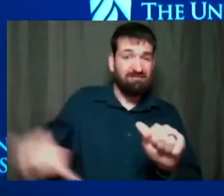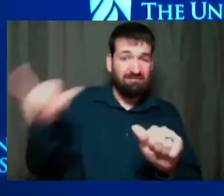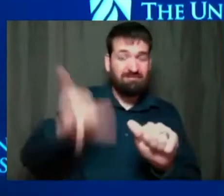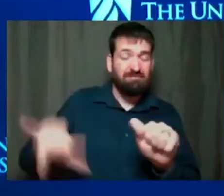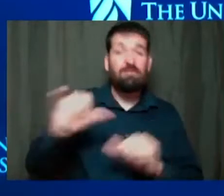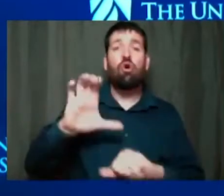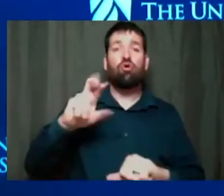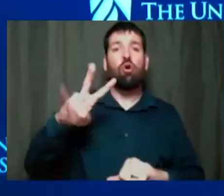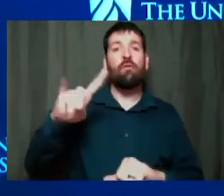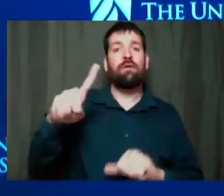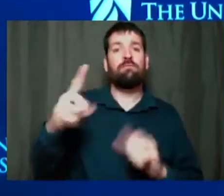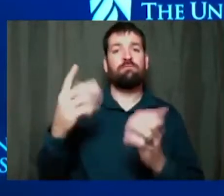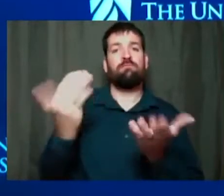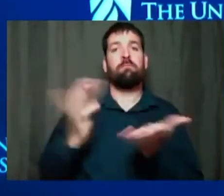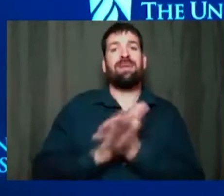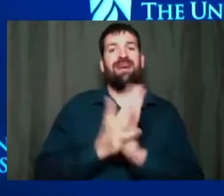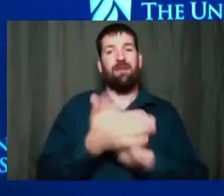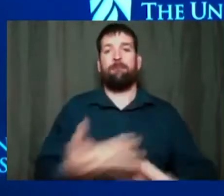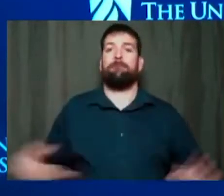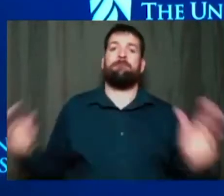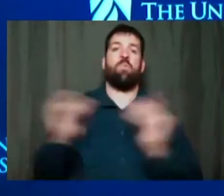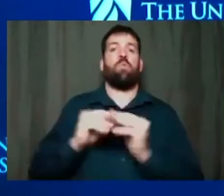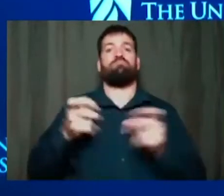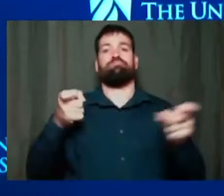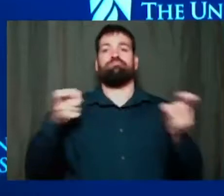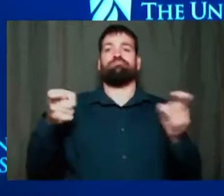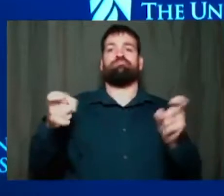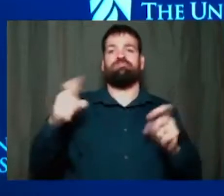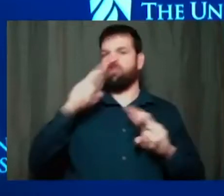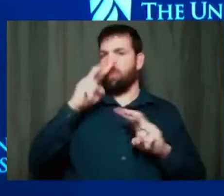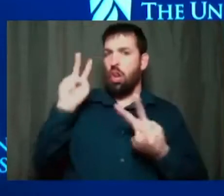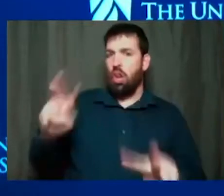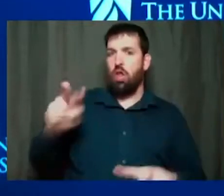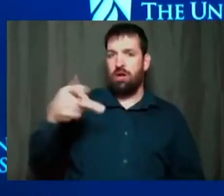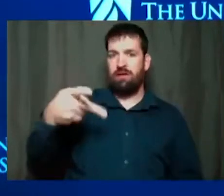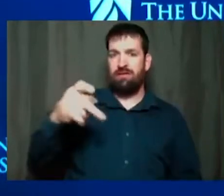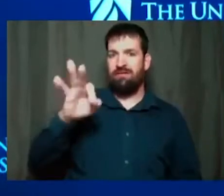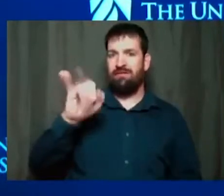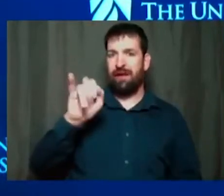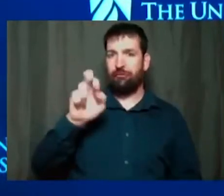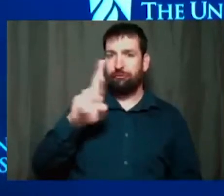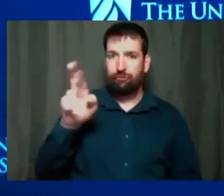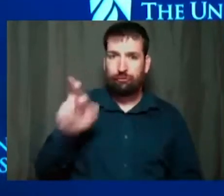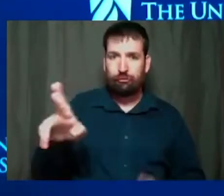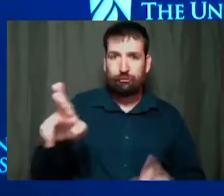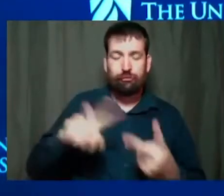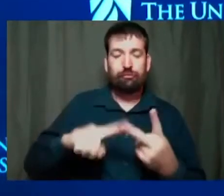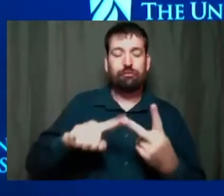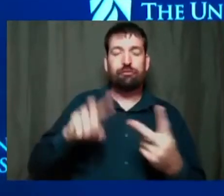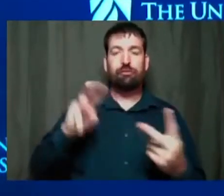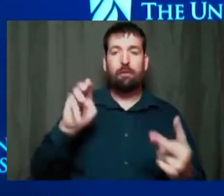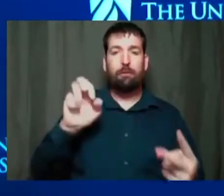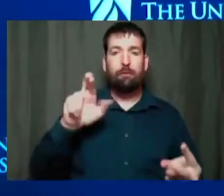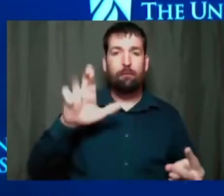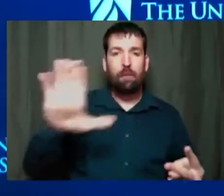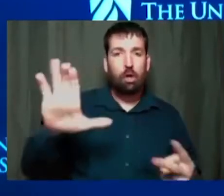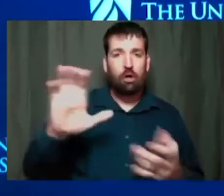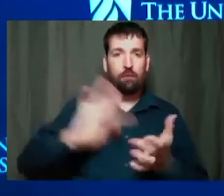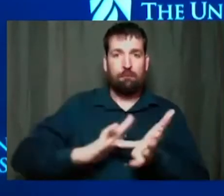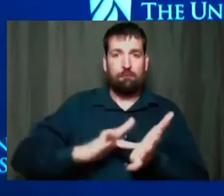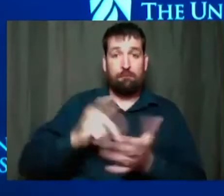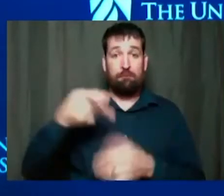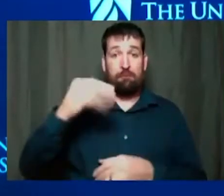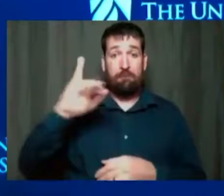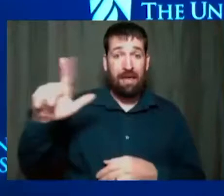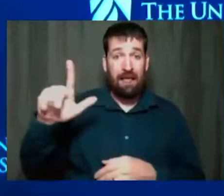more manageable disease. But I'm looking at the Pfizer pill, the Merck pill, vaccination, as being a critical part, Hawkeye,